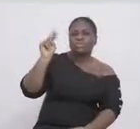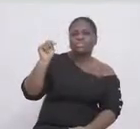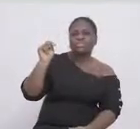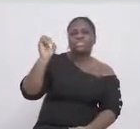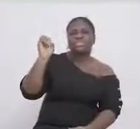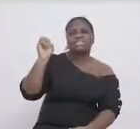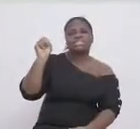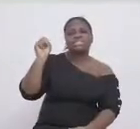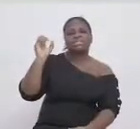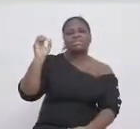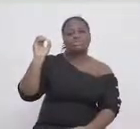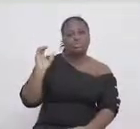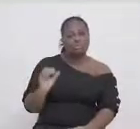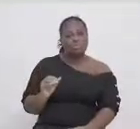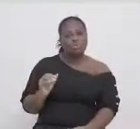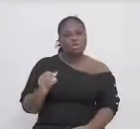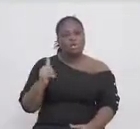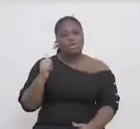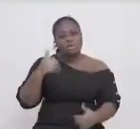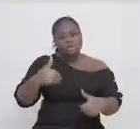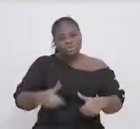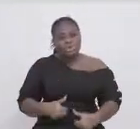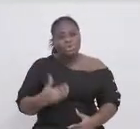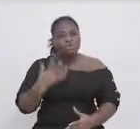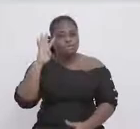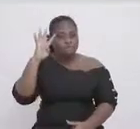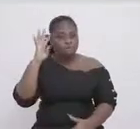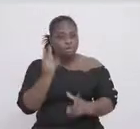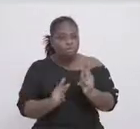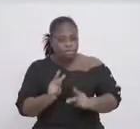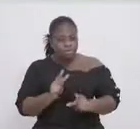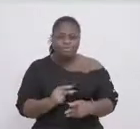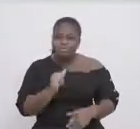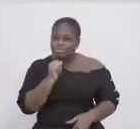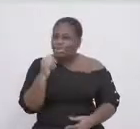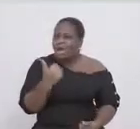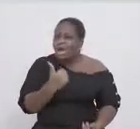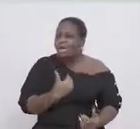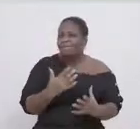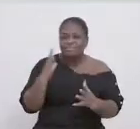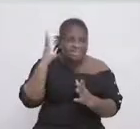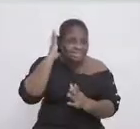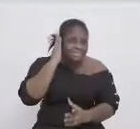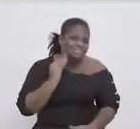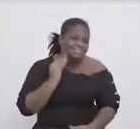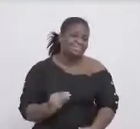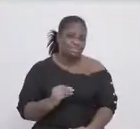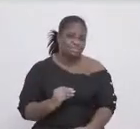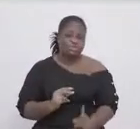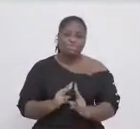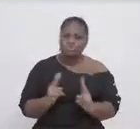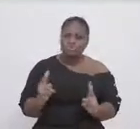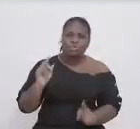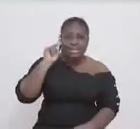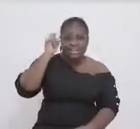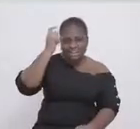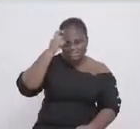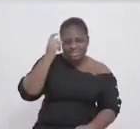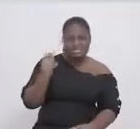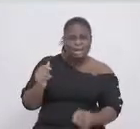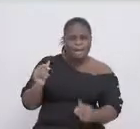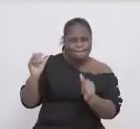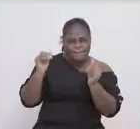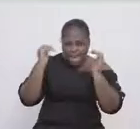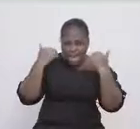that says 3 out of 4 young people lack the skills. You know, so I think there's an urgent call now for governments to really be more